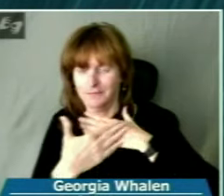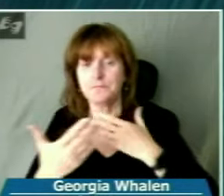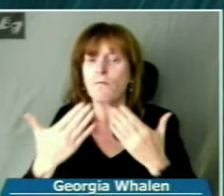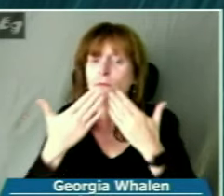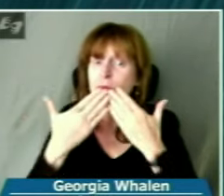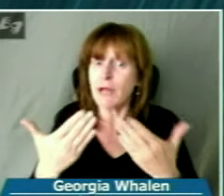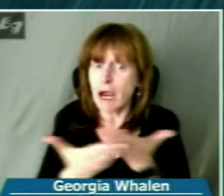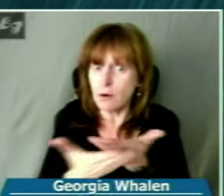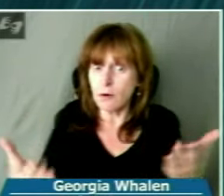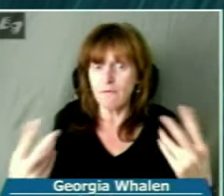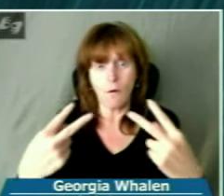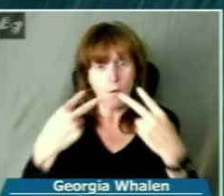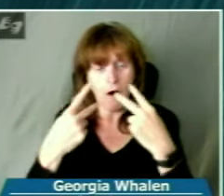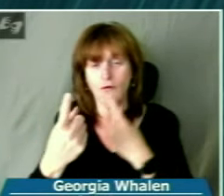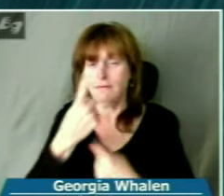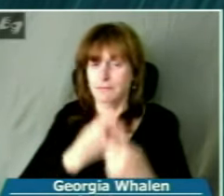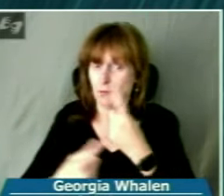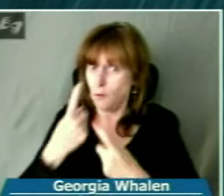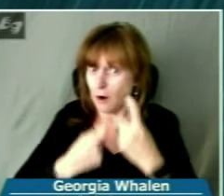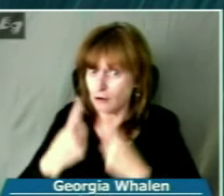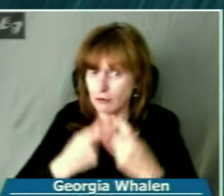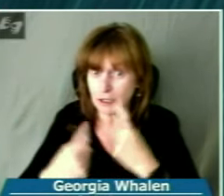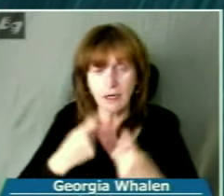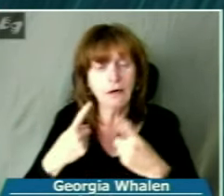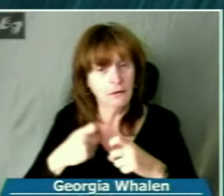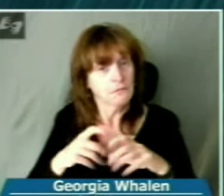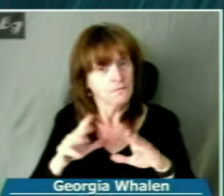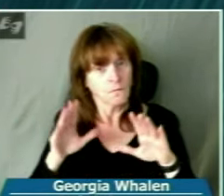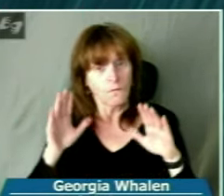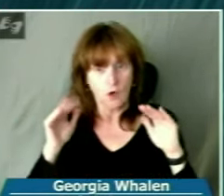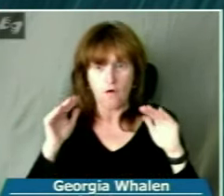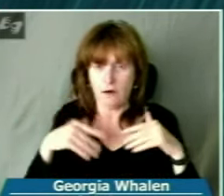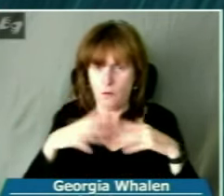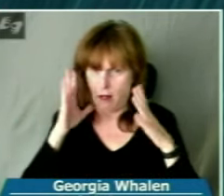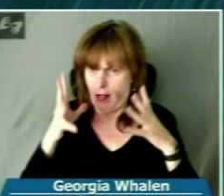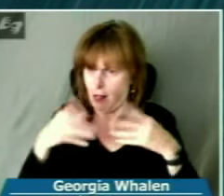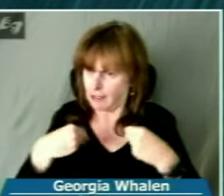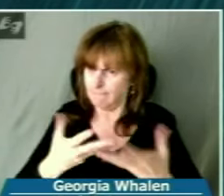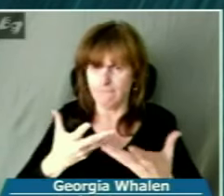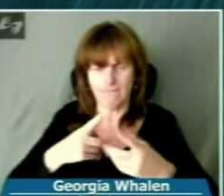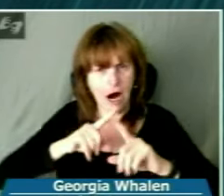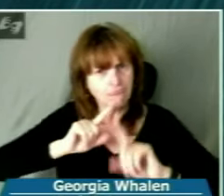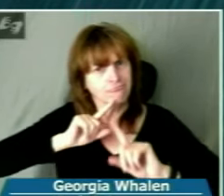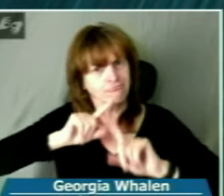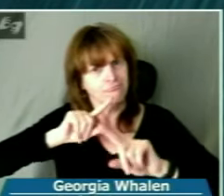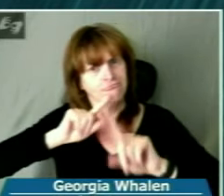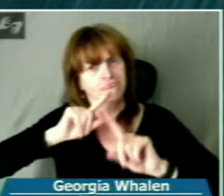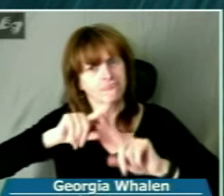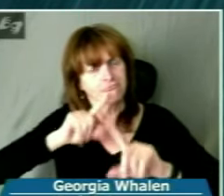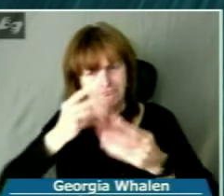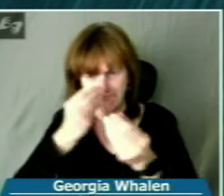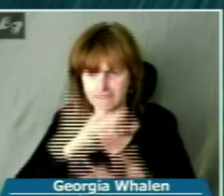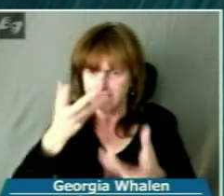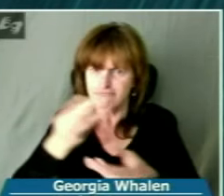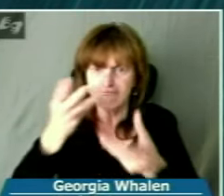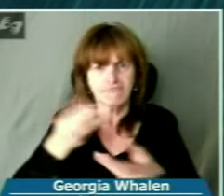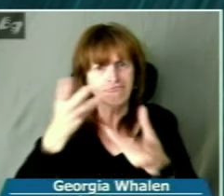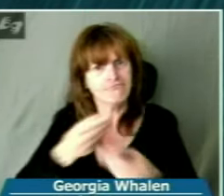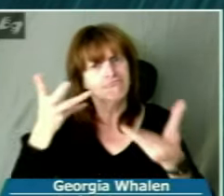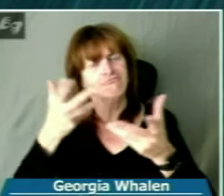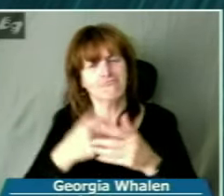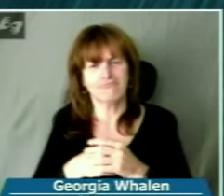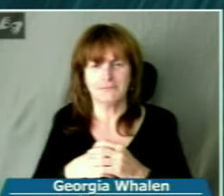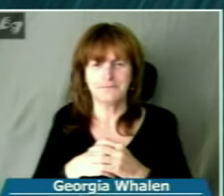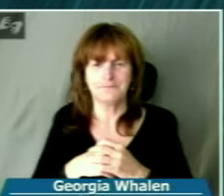thank you for your questions. Hopefully we can give you some answers that will help inform. You know, this may be getting a